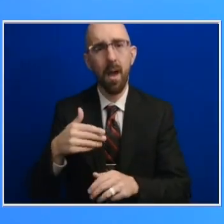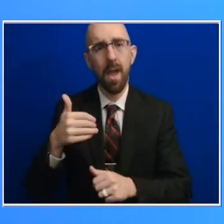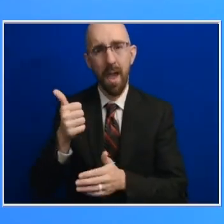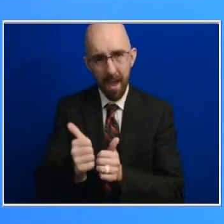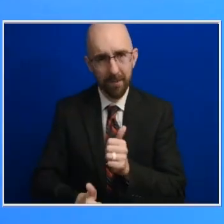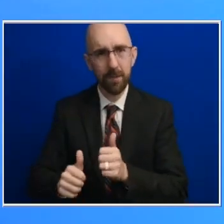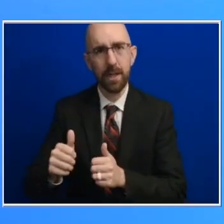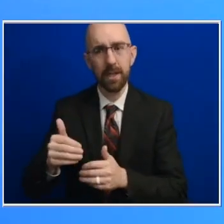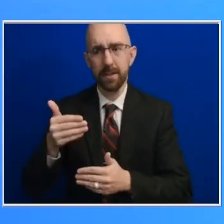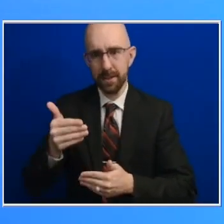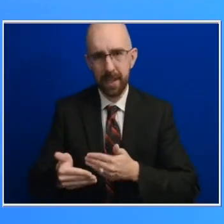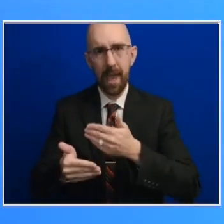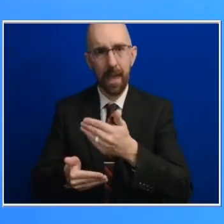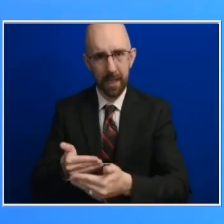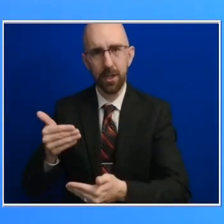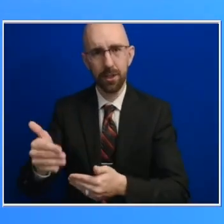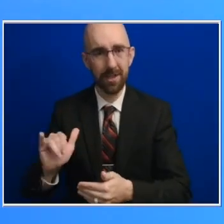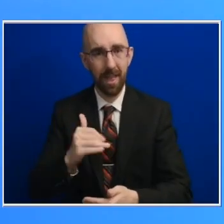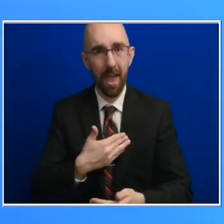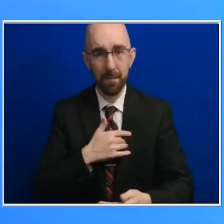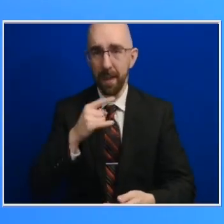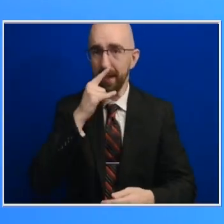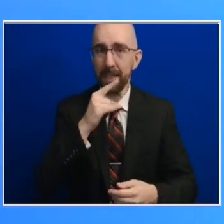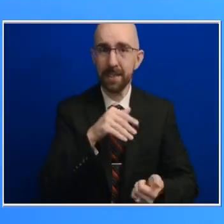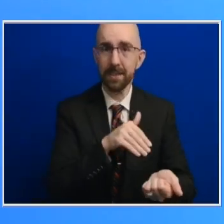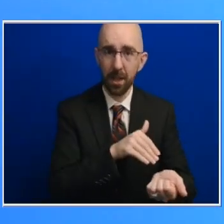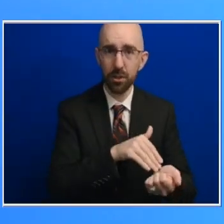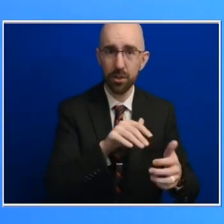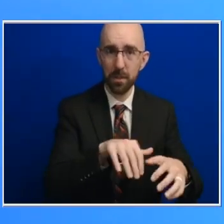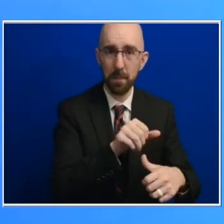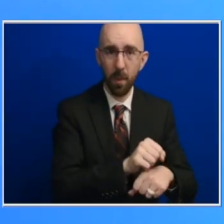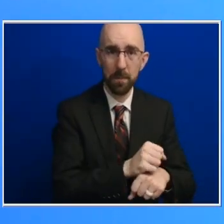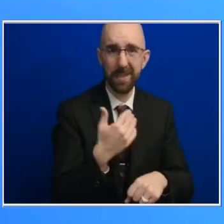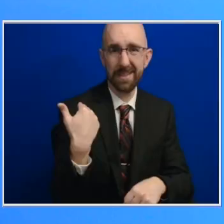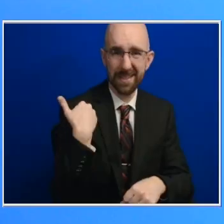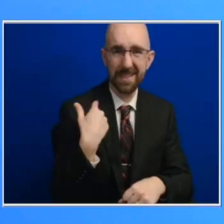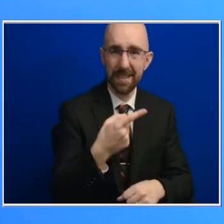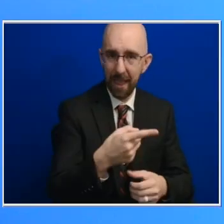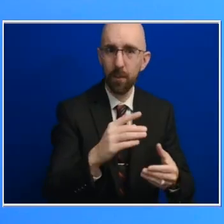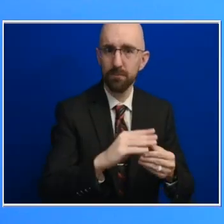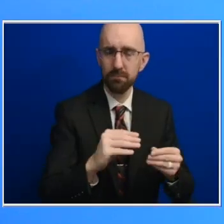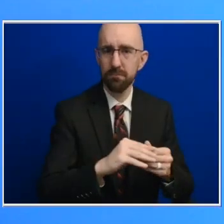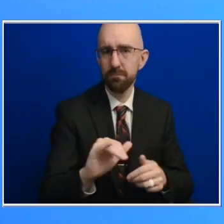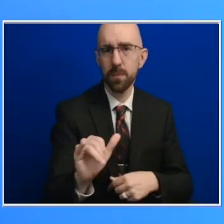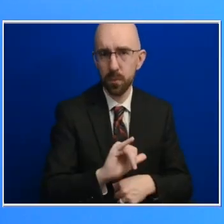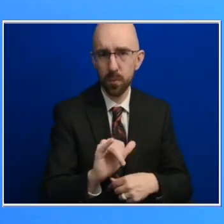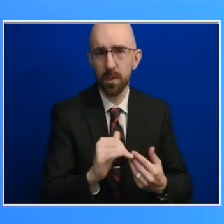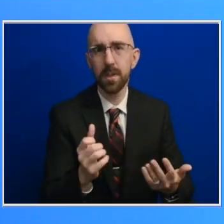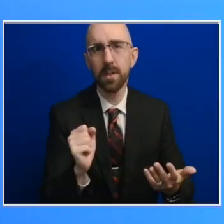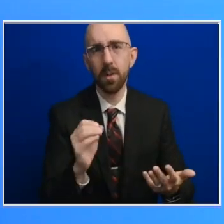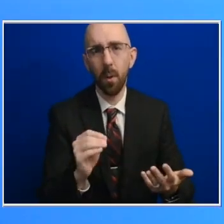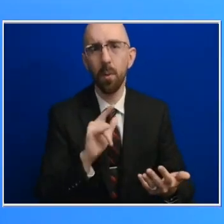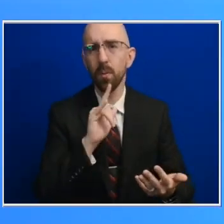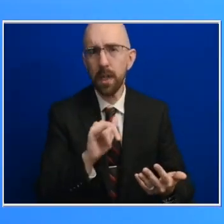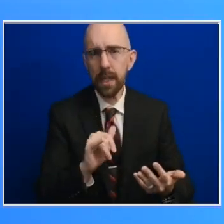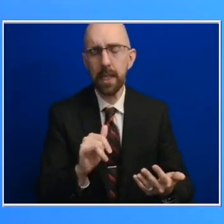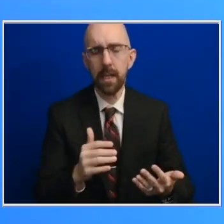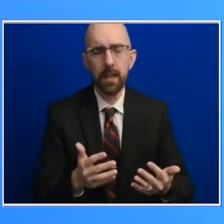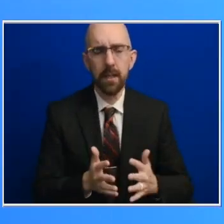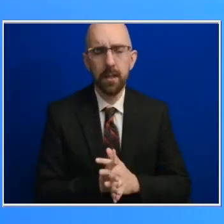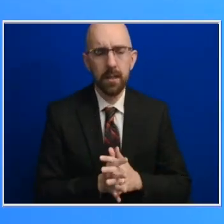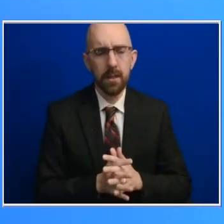I mean, I was at my kid's pediatrician appointment this week, and they were talking about that too. So this is really a